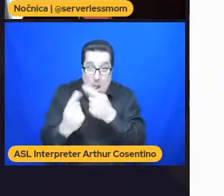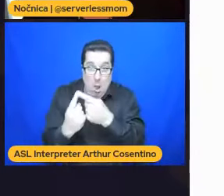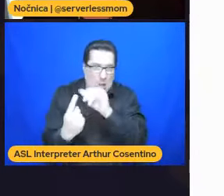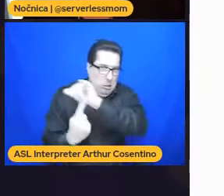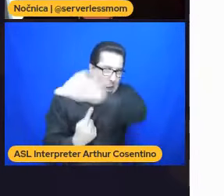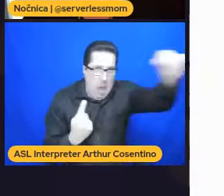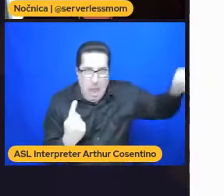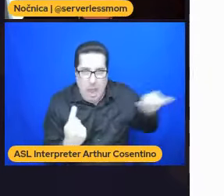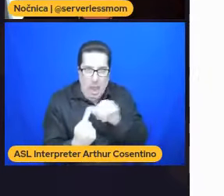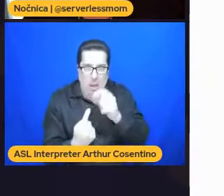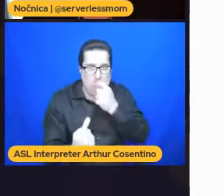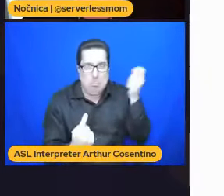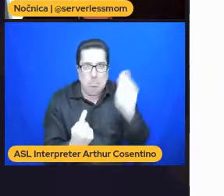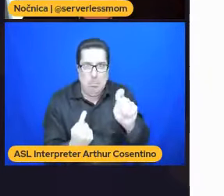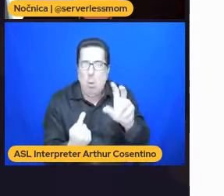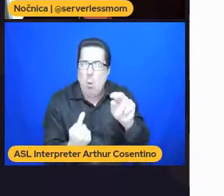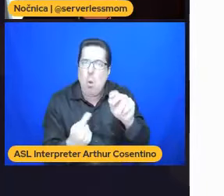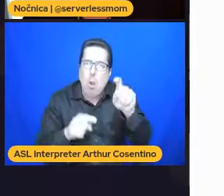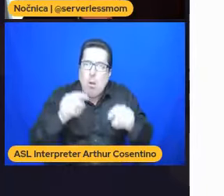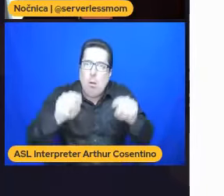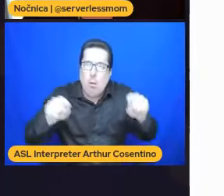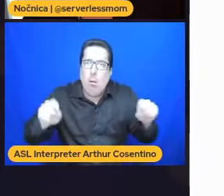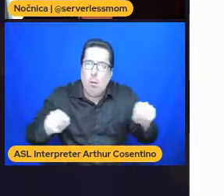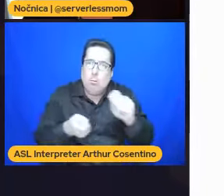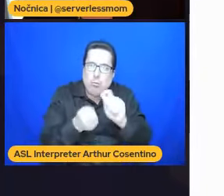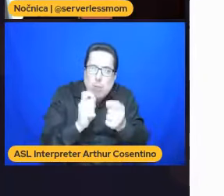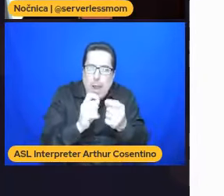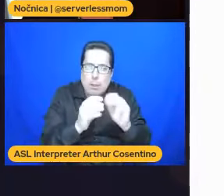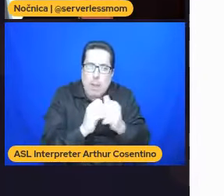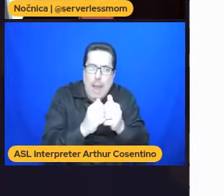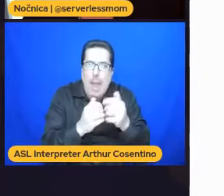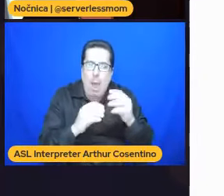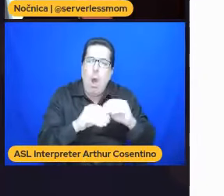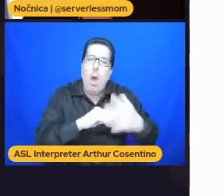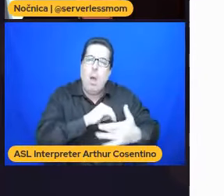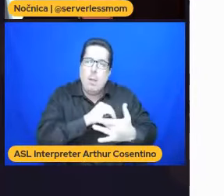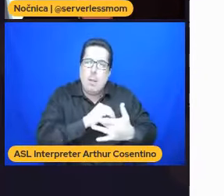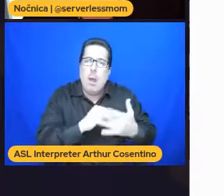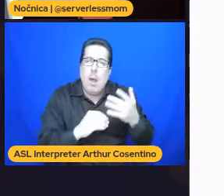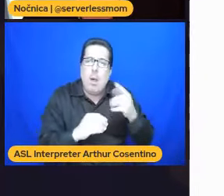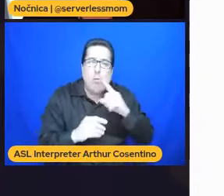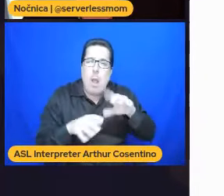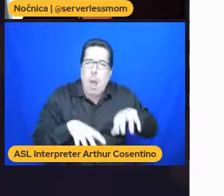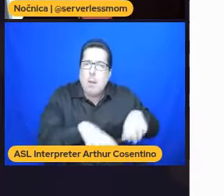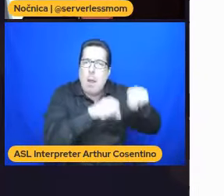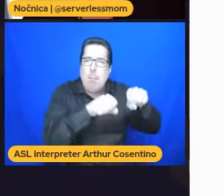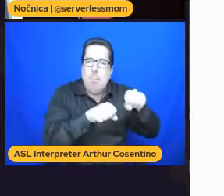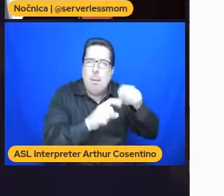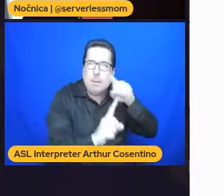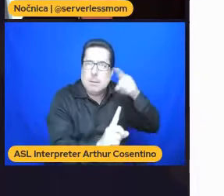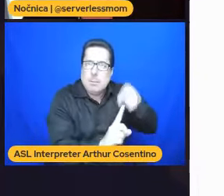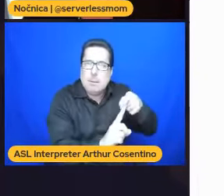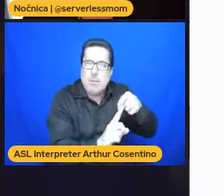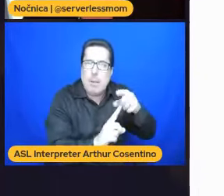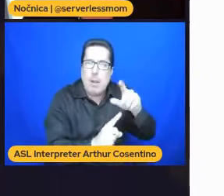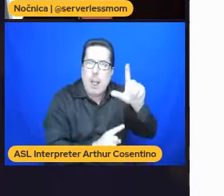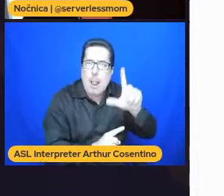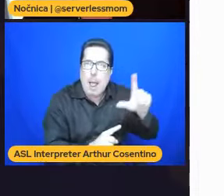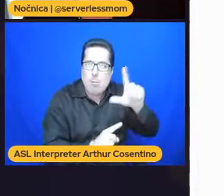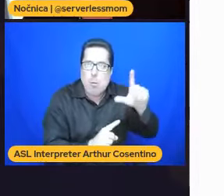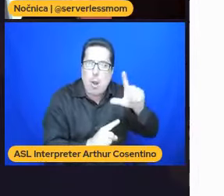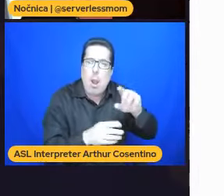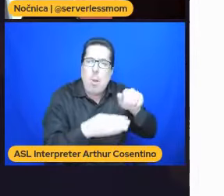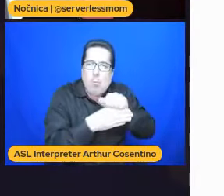that happen on a technical level to sort of force those changes throughout. It's less about adopting a certain library than adopting a practice within your